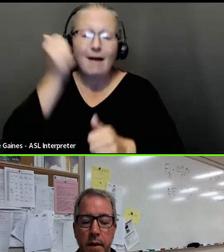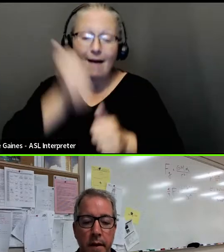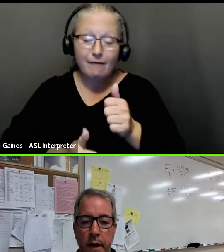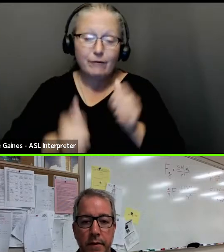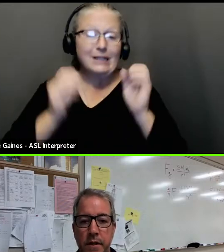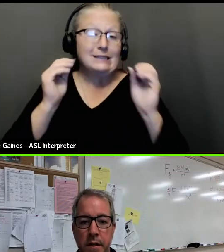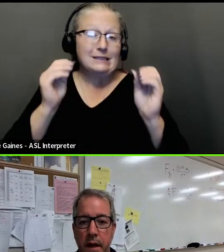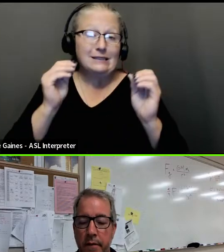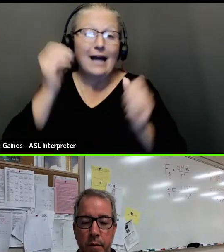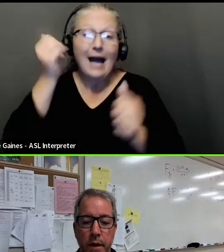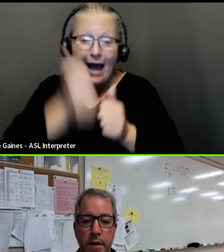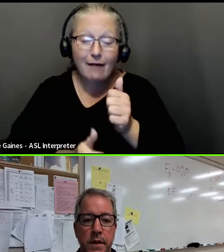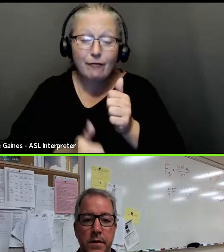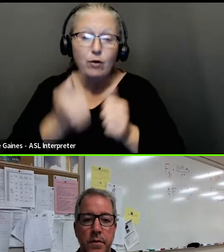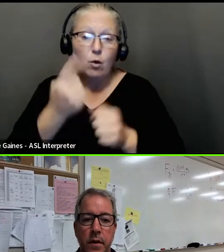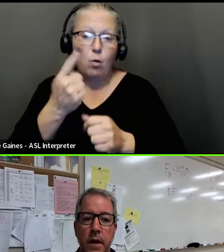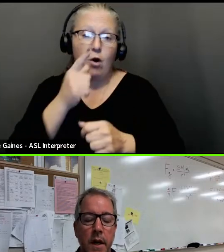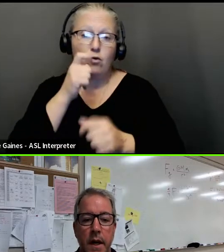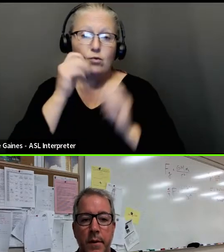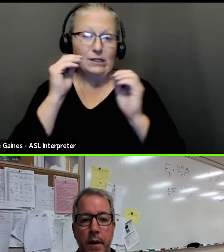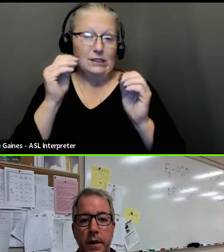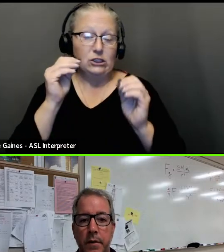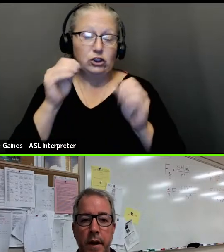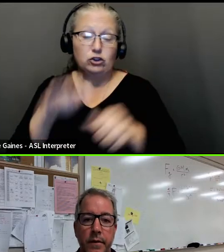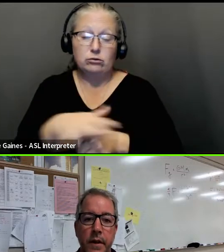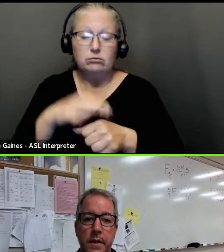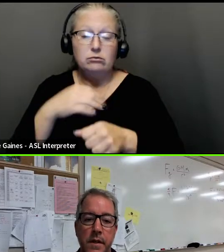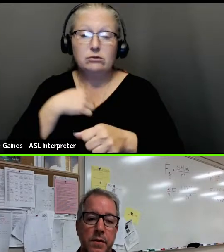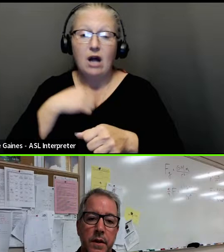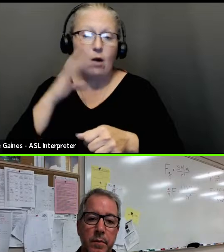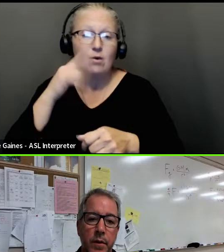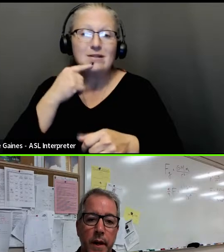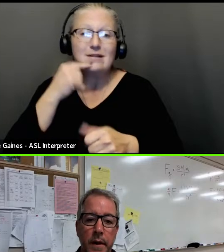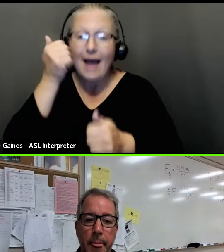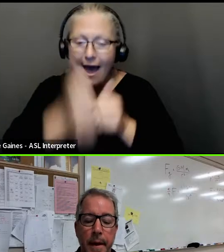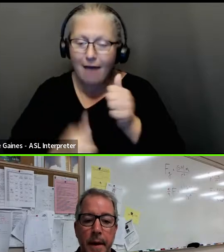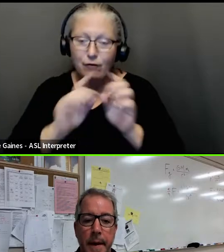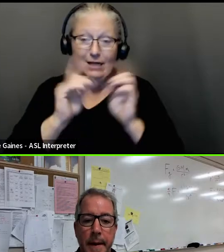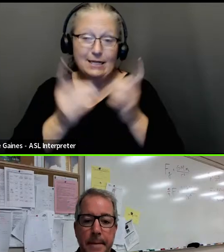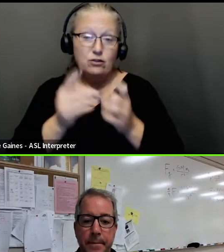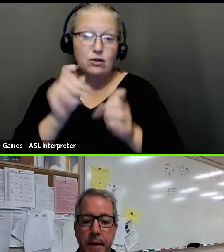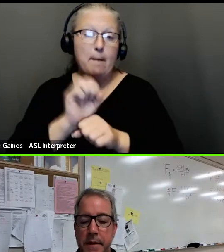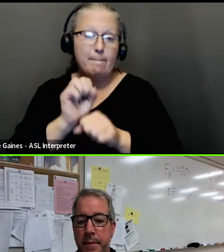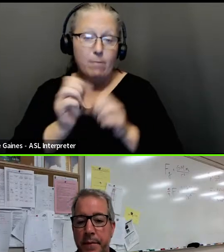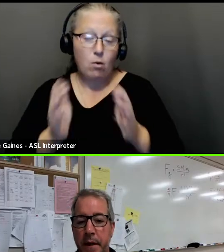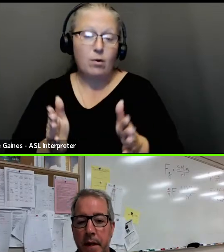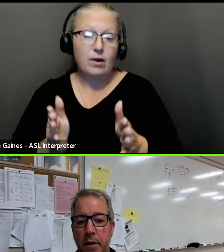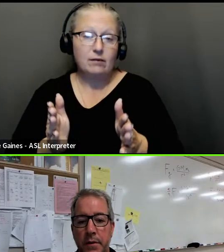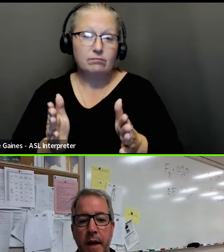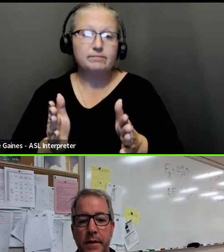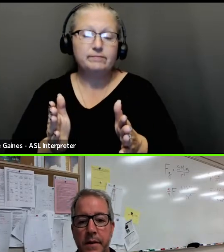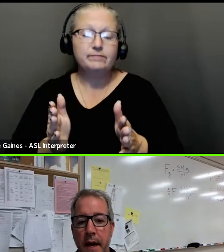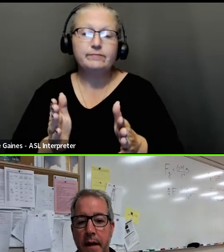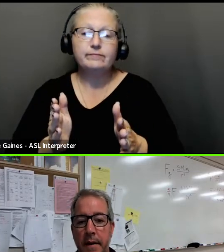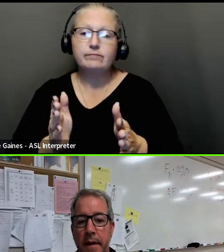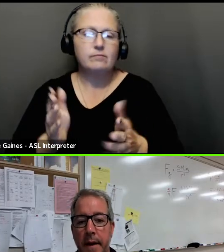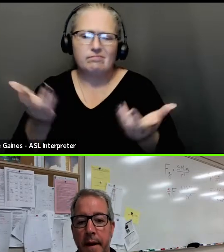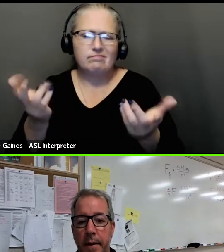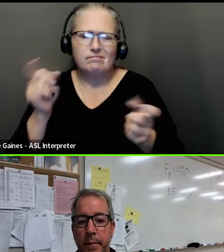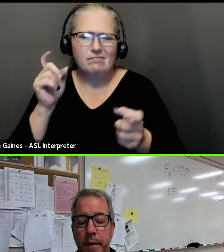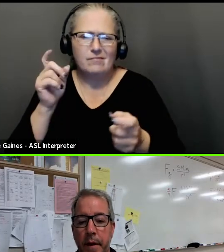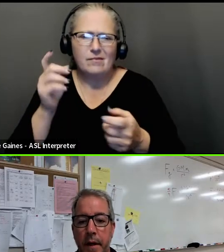teaching, everyone in the teacher corps, and I would argue every district employee. It's something that goes without